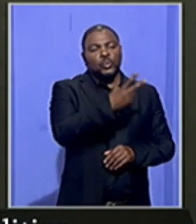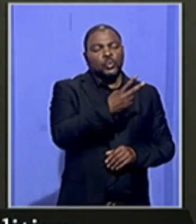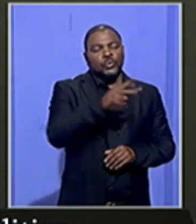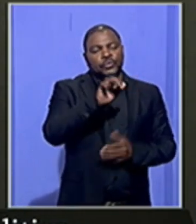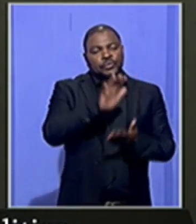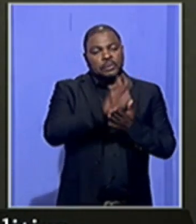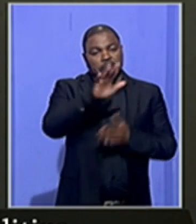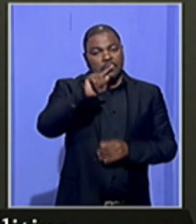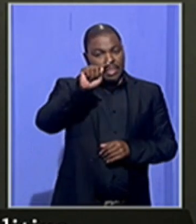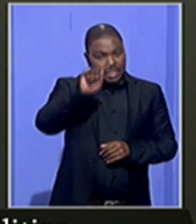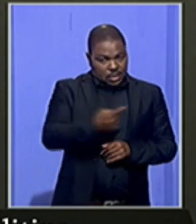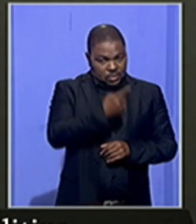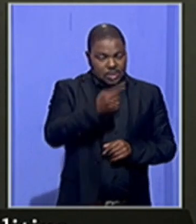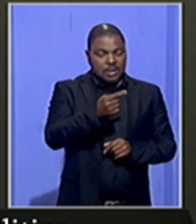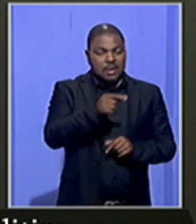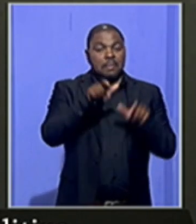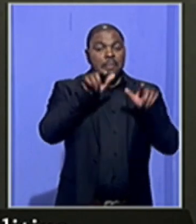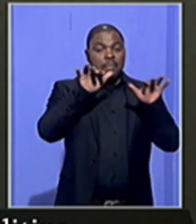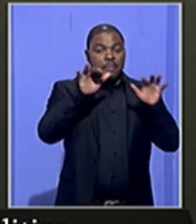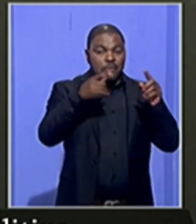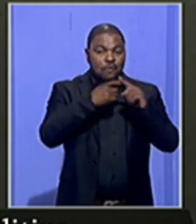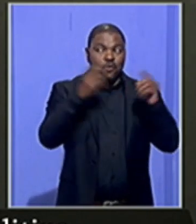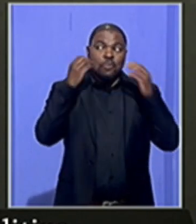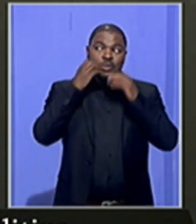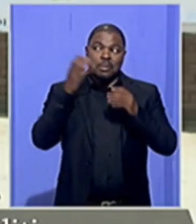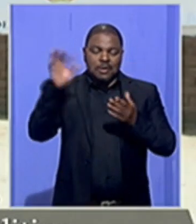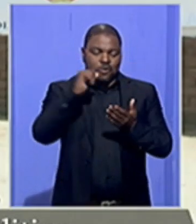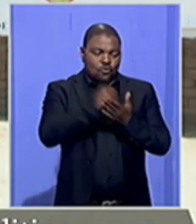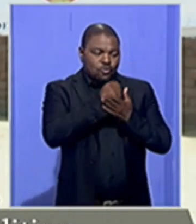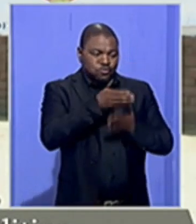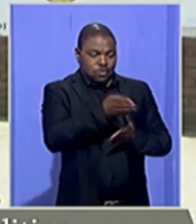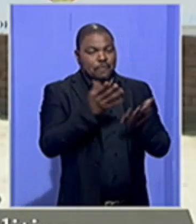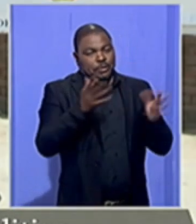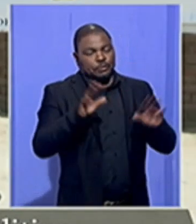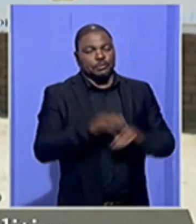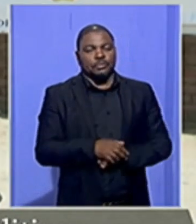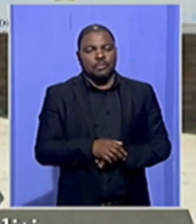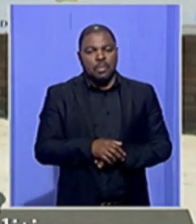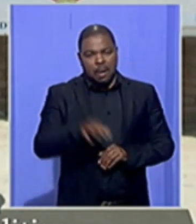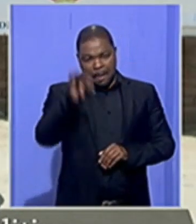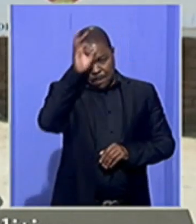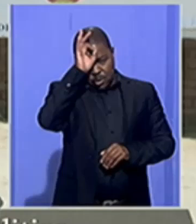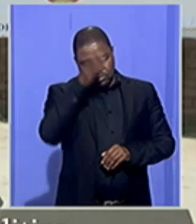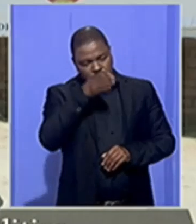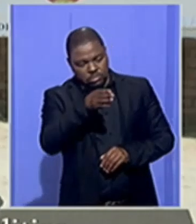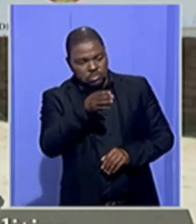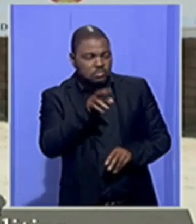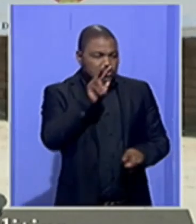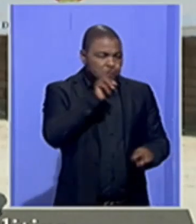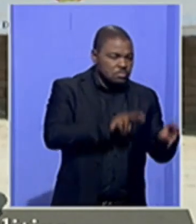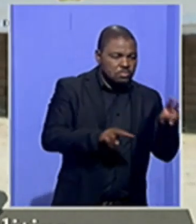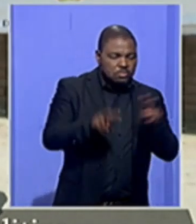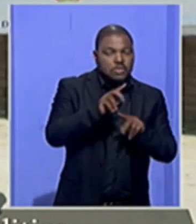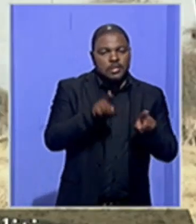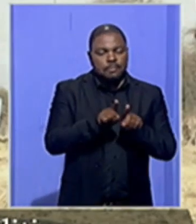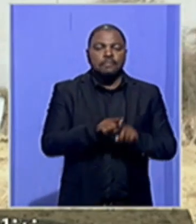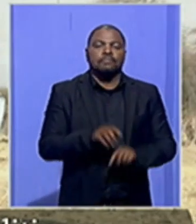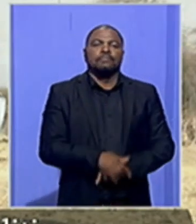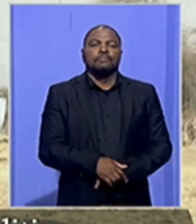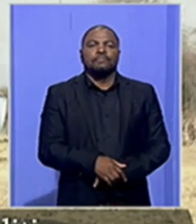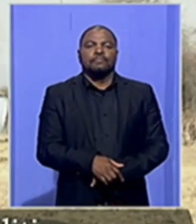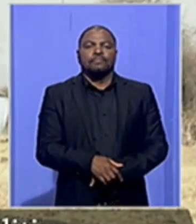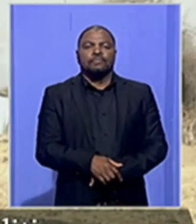215,000 Mozambicans registered to participate in these elections. Sepodisi se ne se le gona go ela diteišene tsa go tlhopha tlhoko.